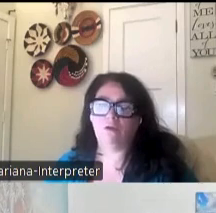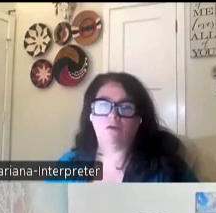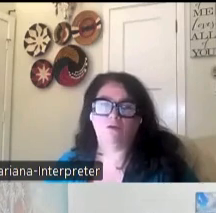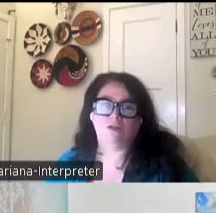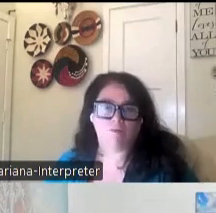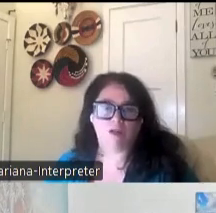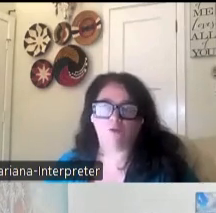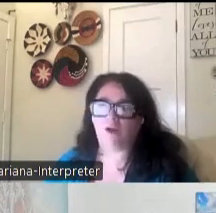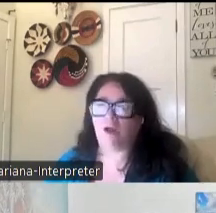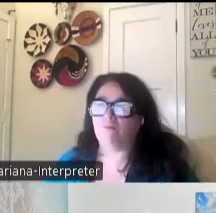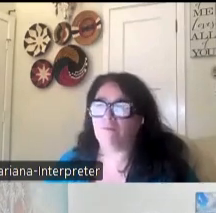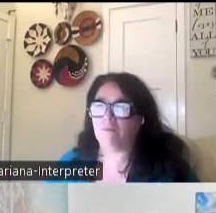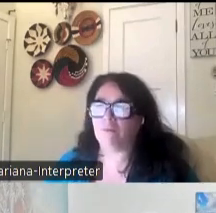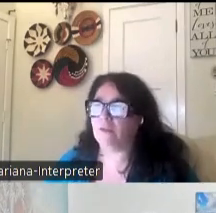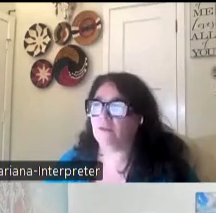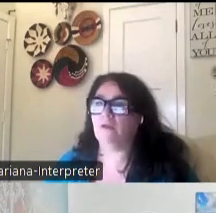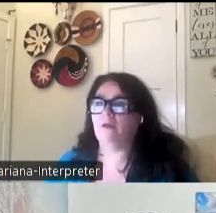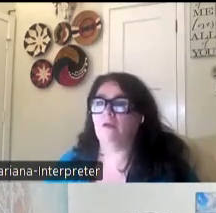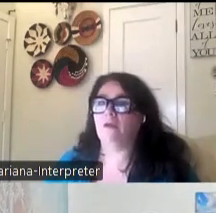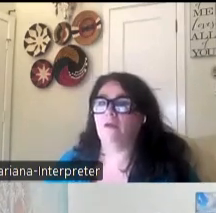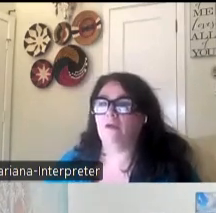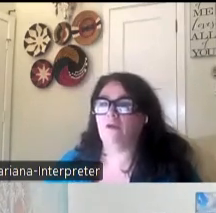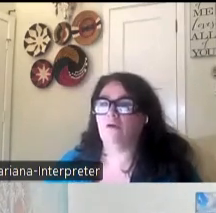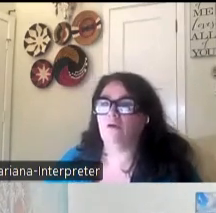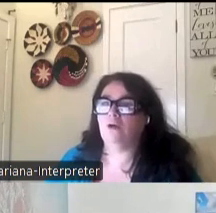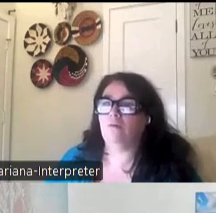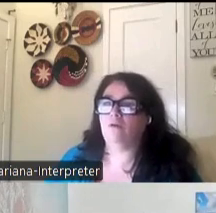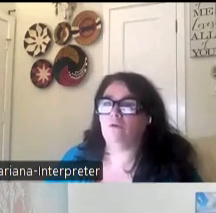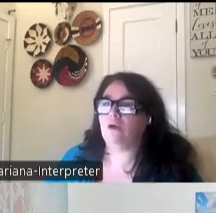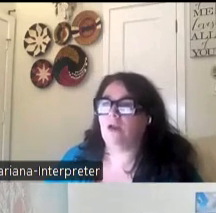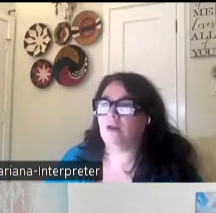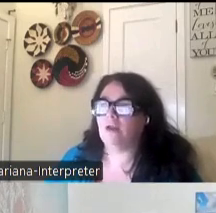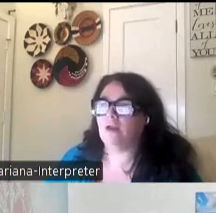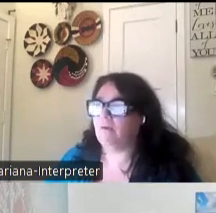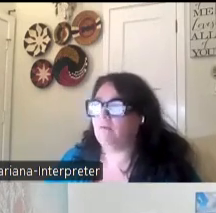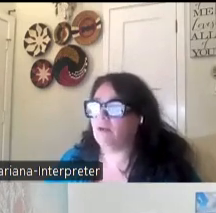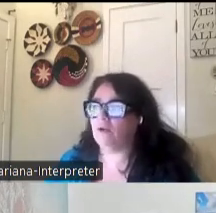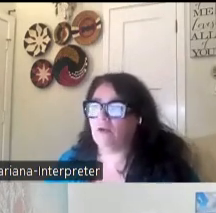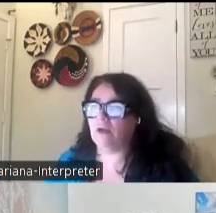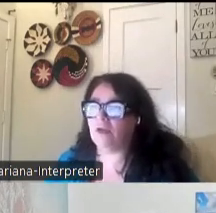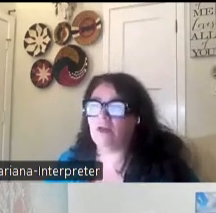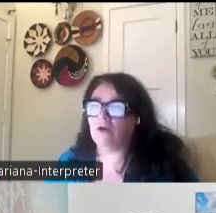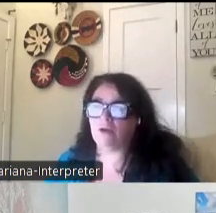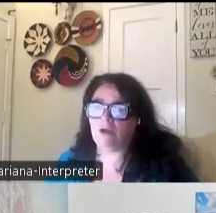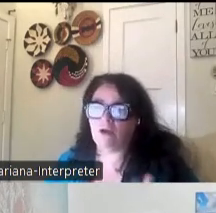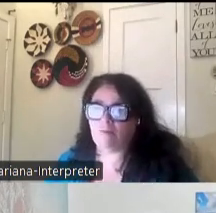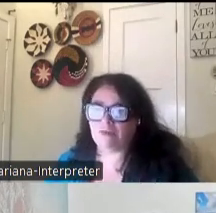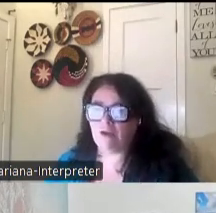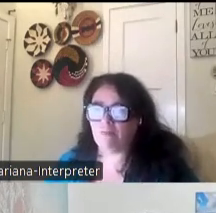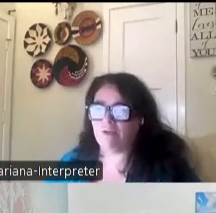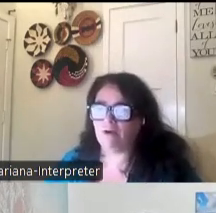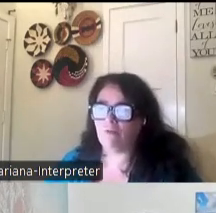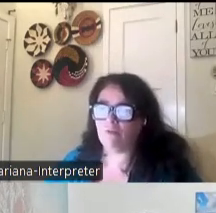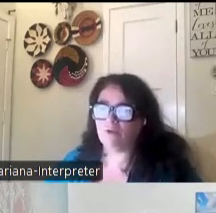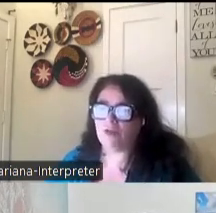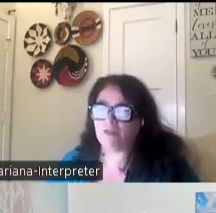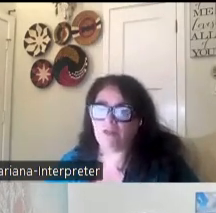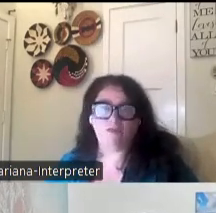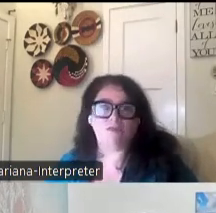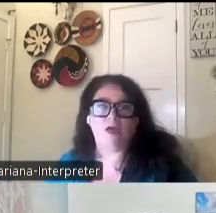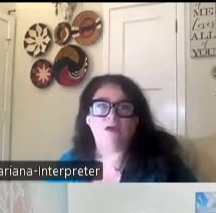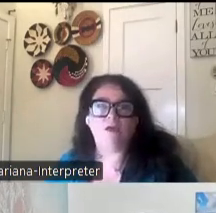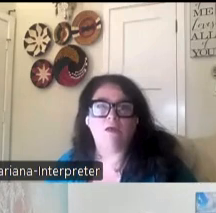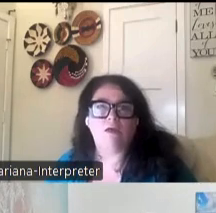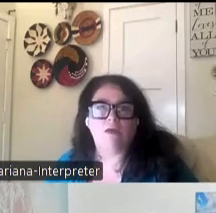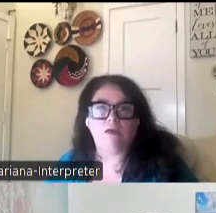Well, we haven't really seen a large change in precipitation on average over the past century, believe it or not. And this is always a bit